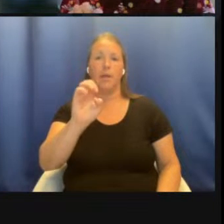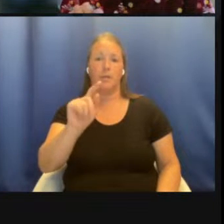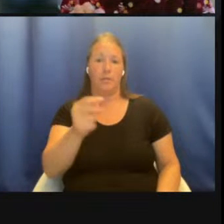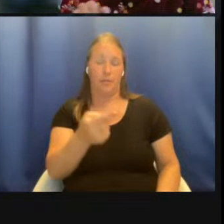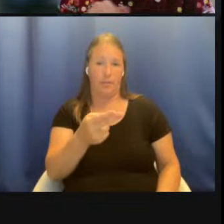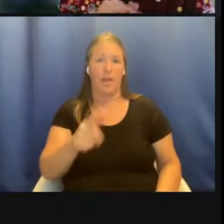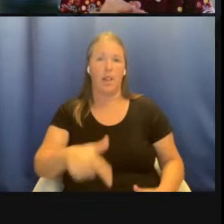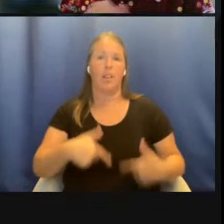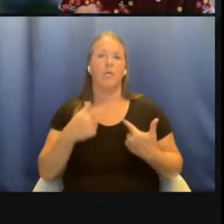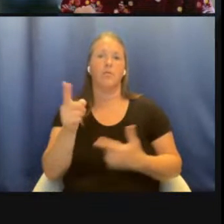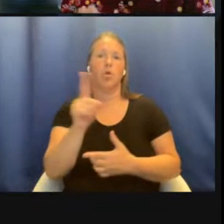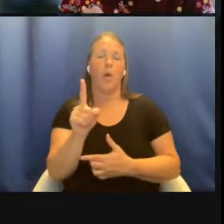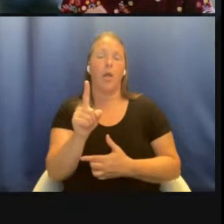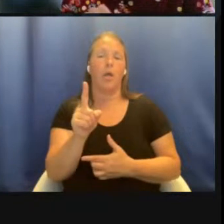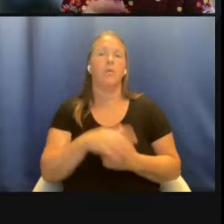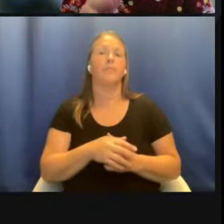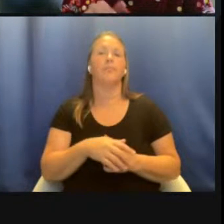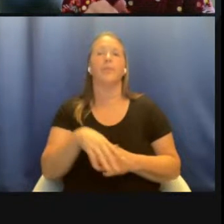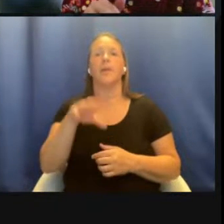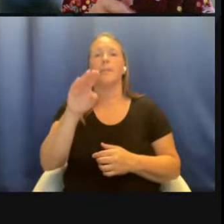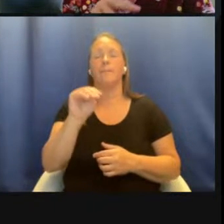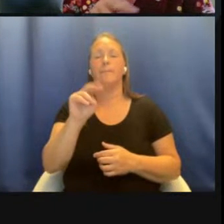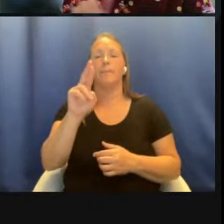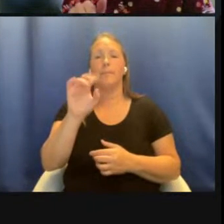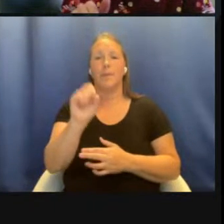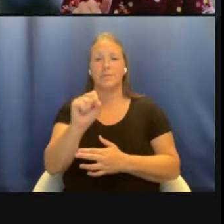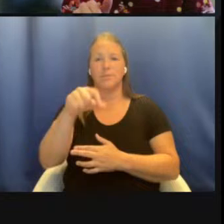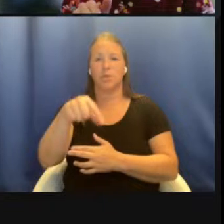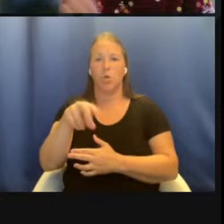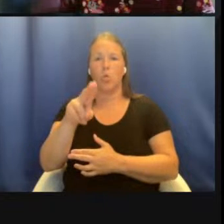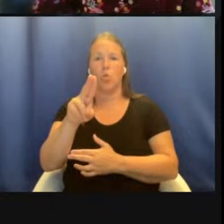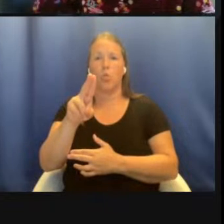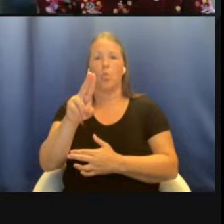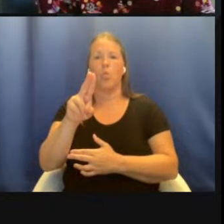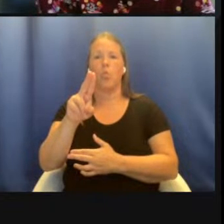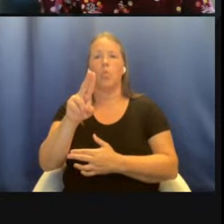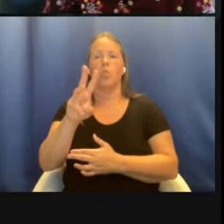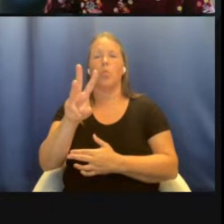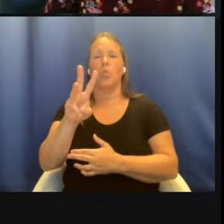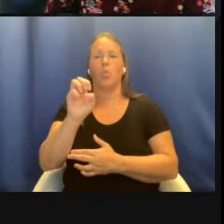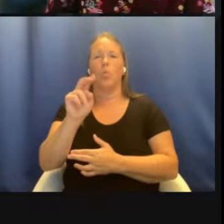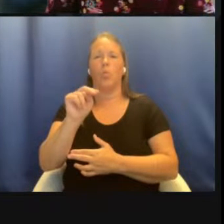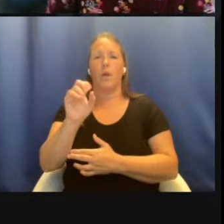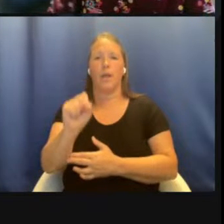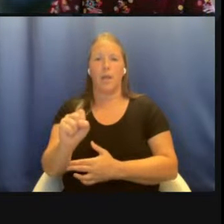of that photograph, you will see a cluster of mansard roof